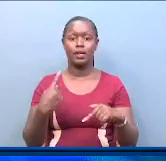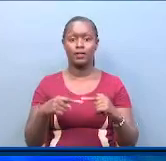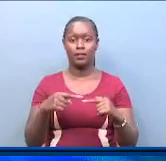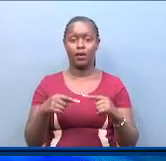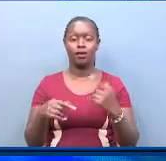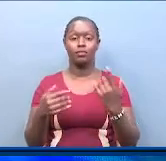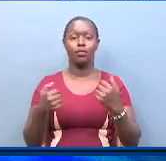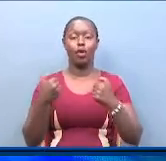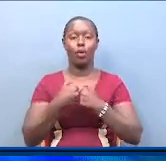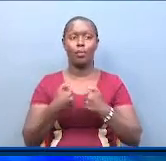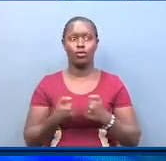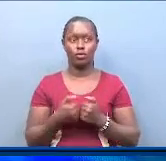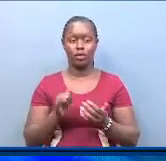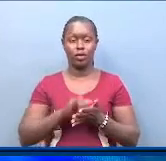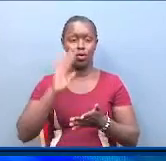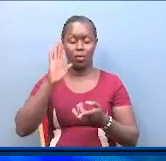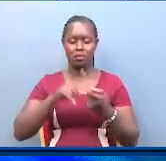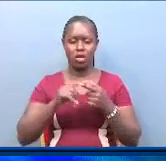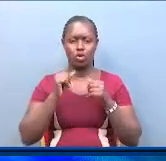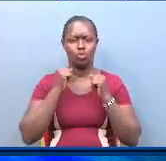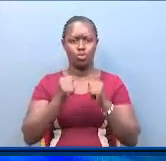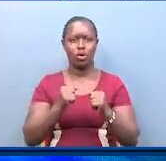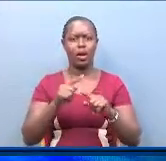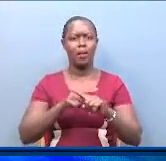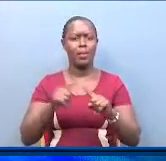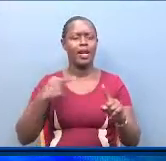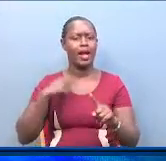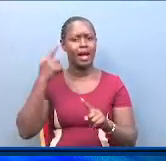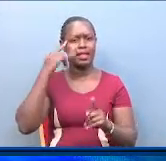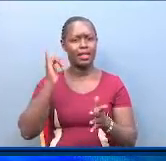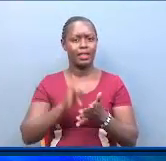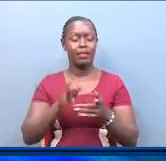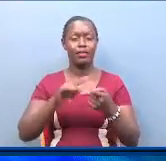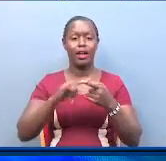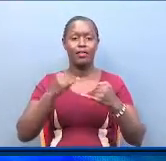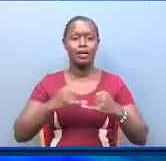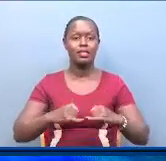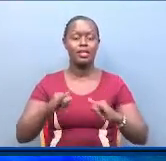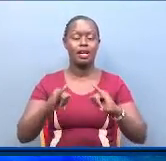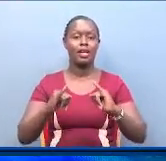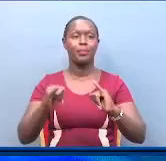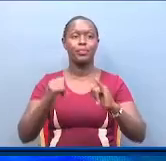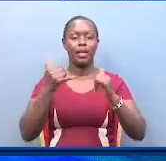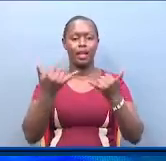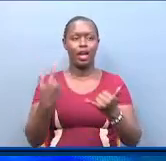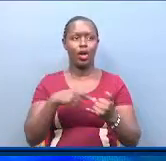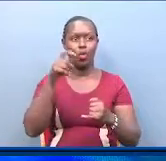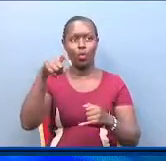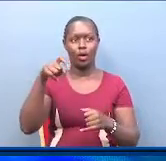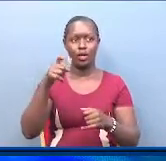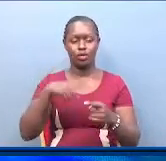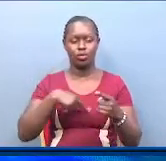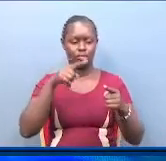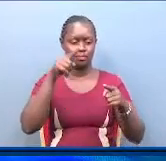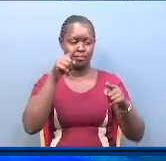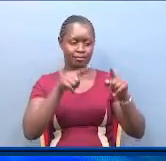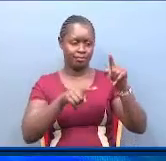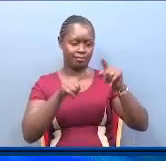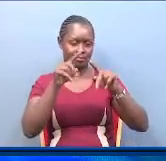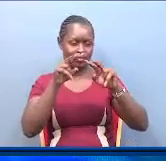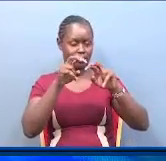race and they've been very strong. But I think they have tried. What is there is we need to analyze and